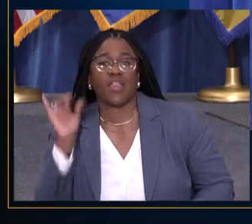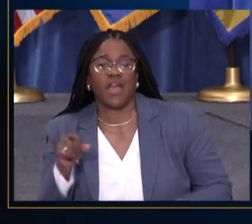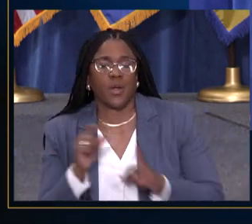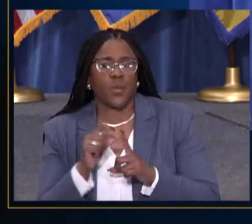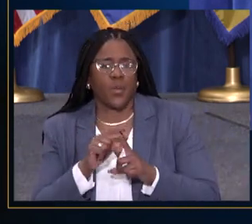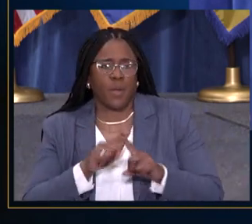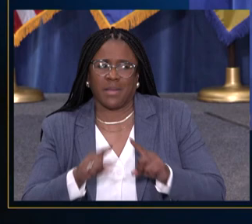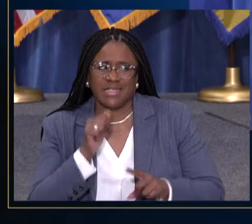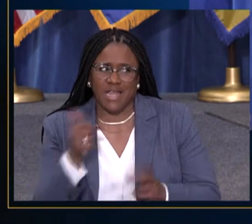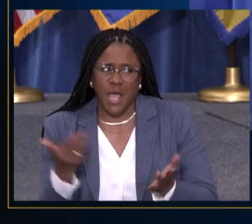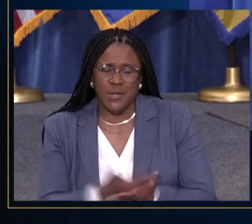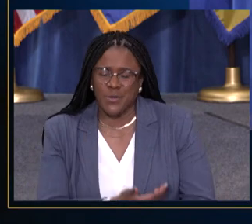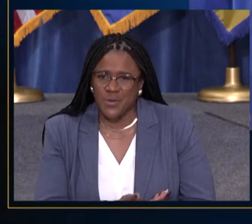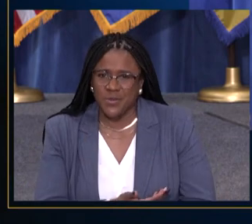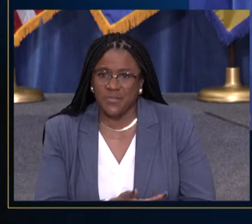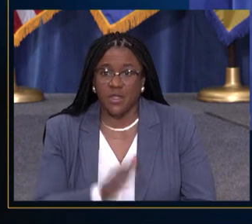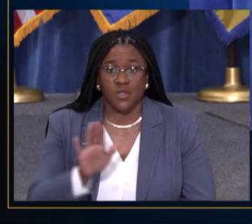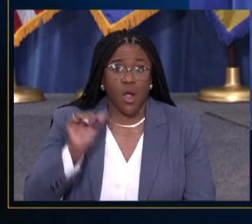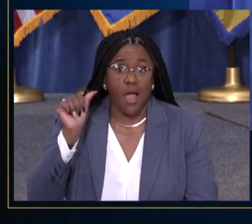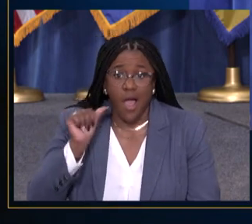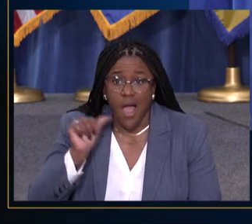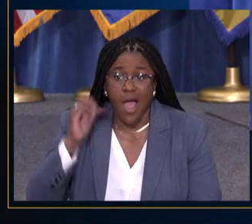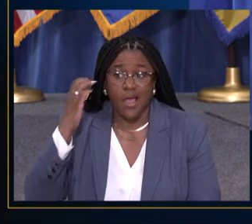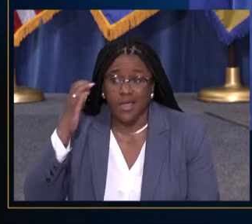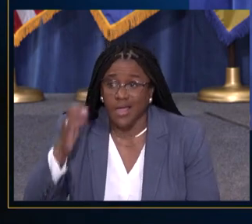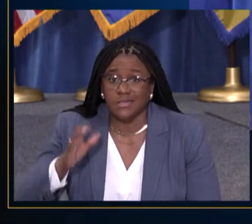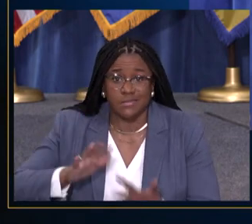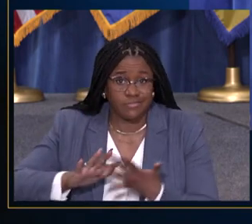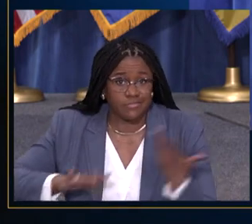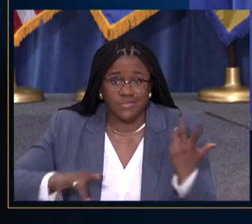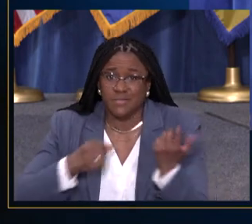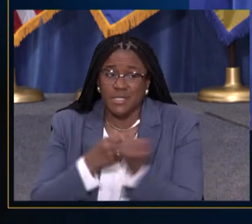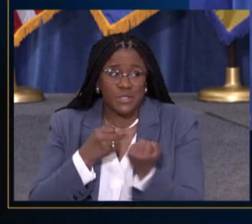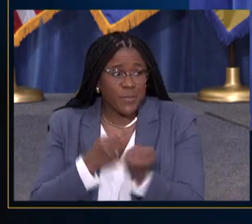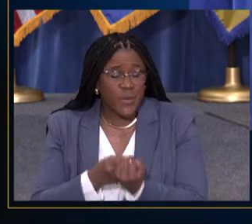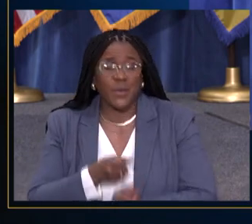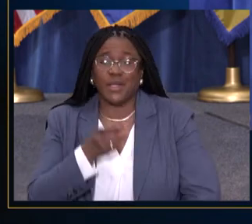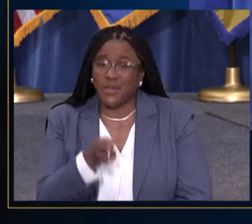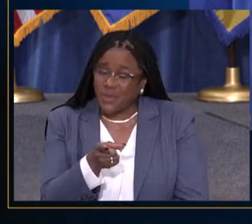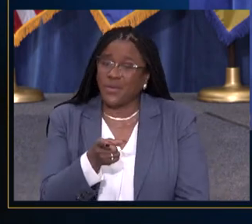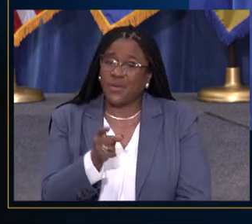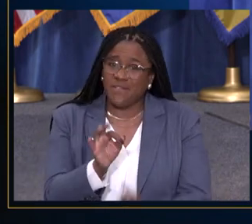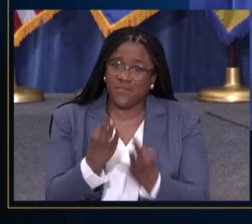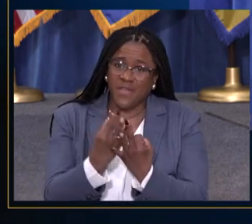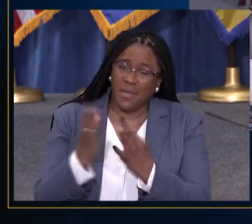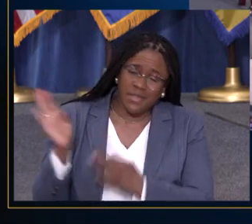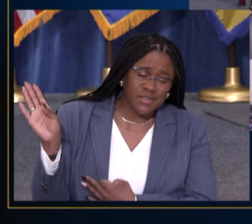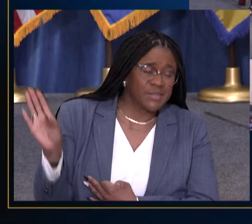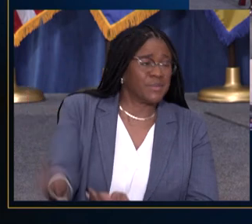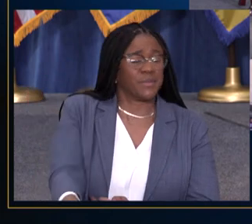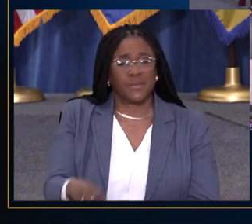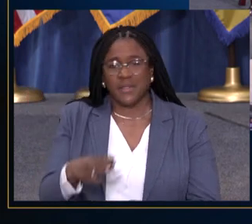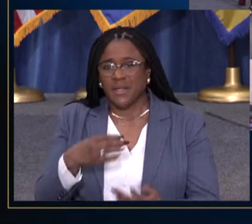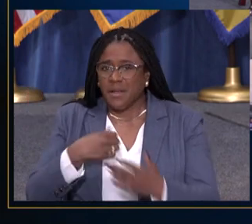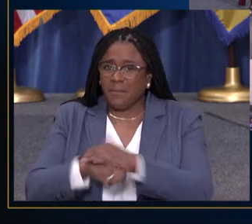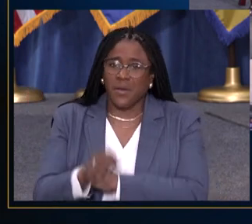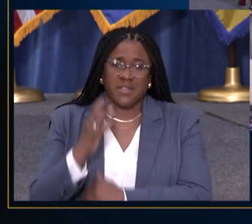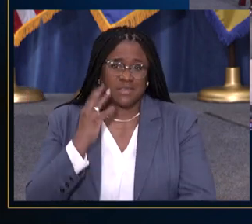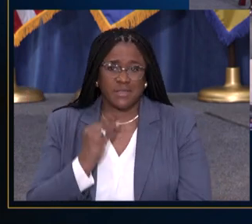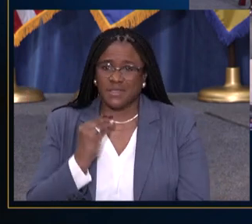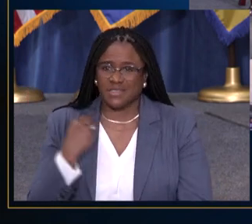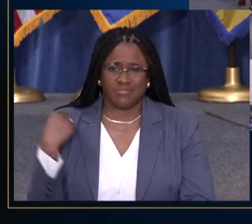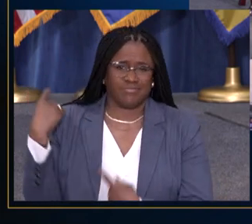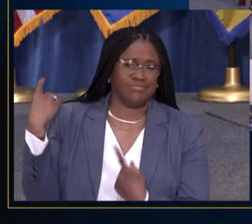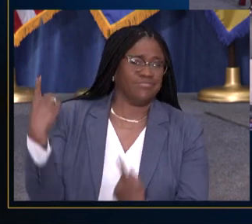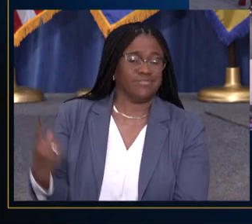but it is not new. Your aunt, cousins, etc., have been supporting you and families throughout these birth experiences,